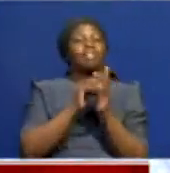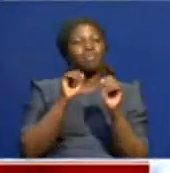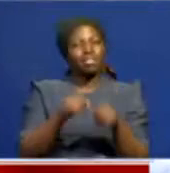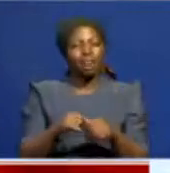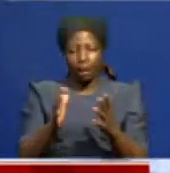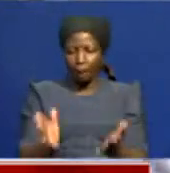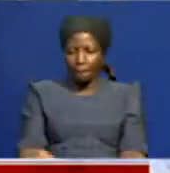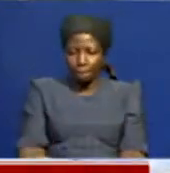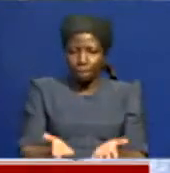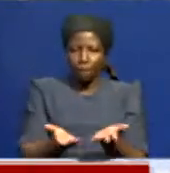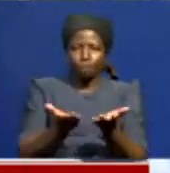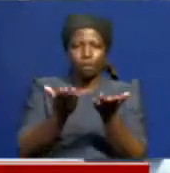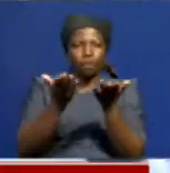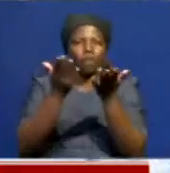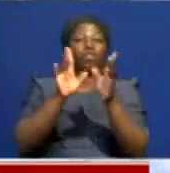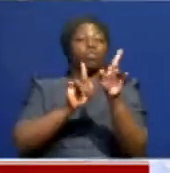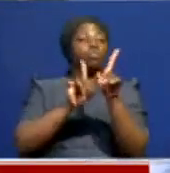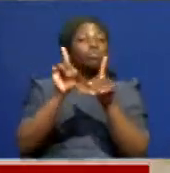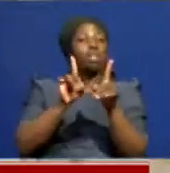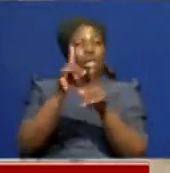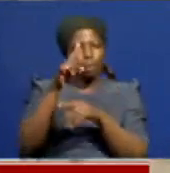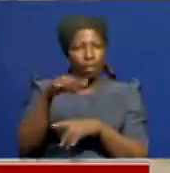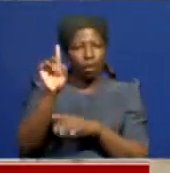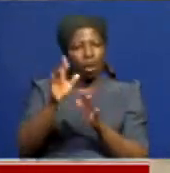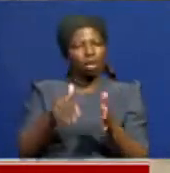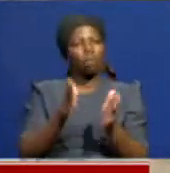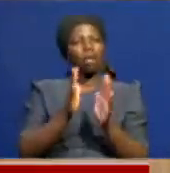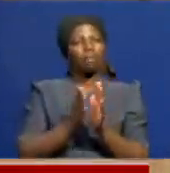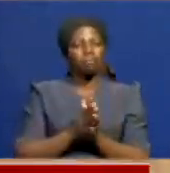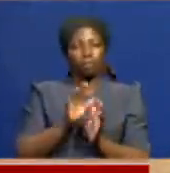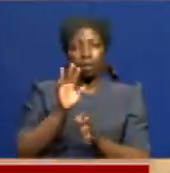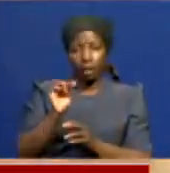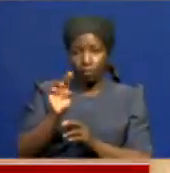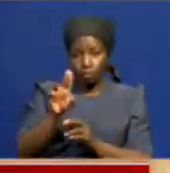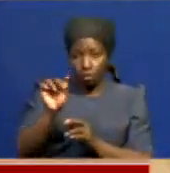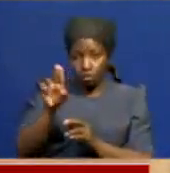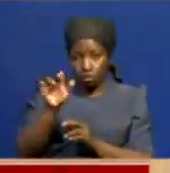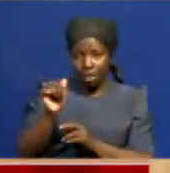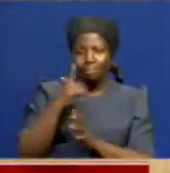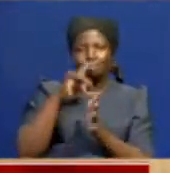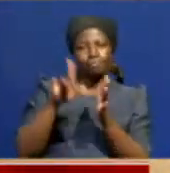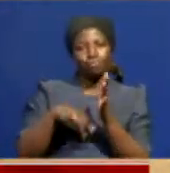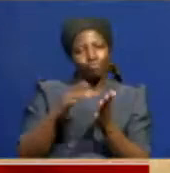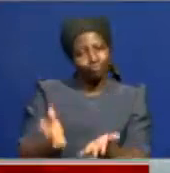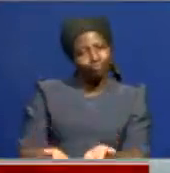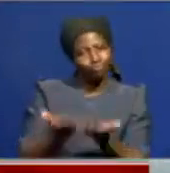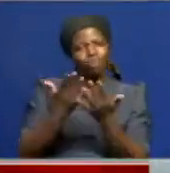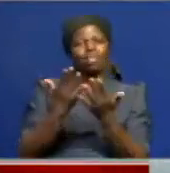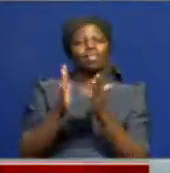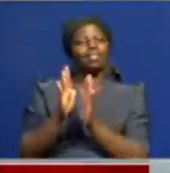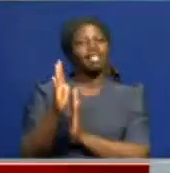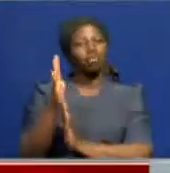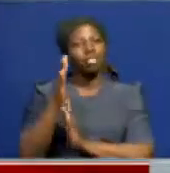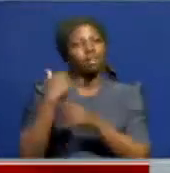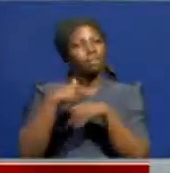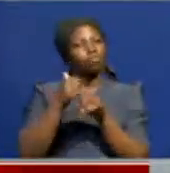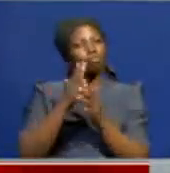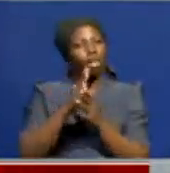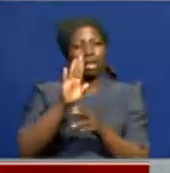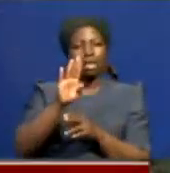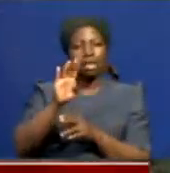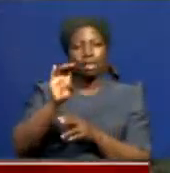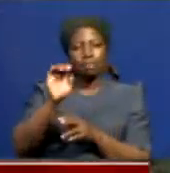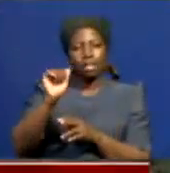utalii kwa njia ambayo inafaa. Mutua says to boost security and ensure beaches are clean